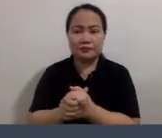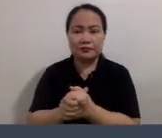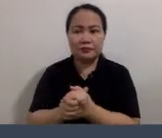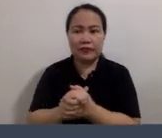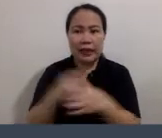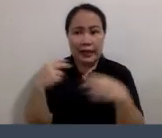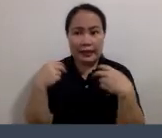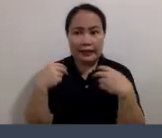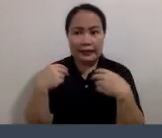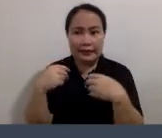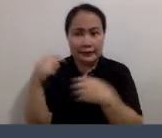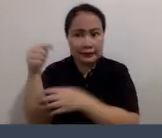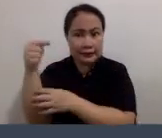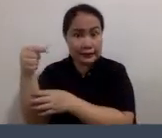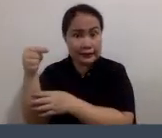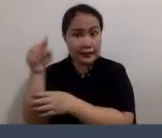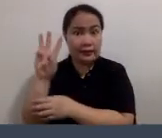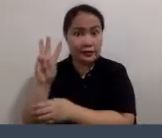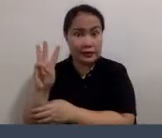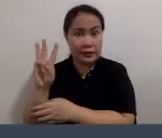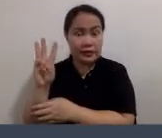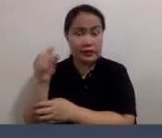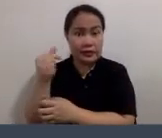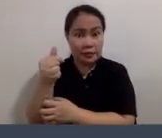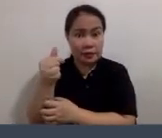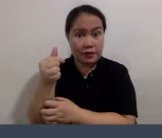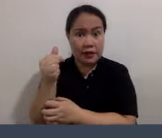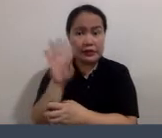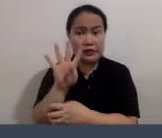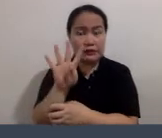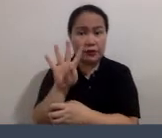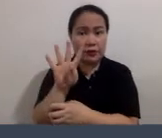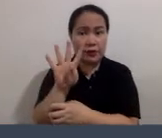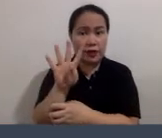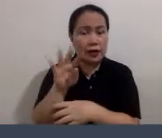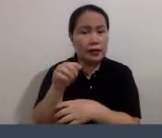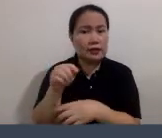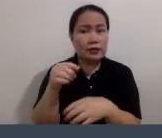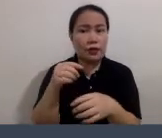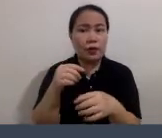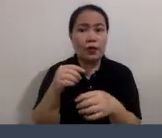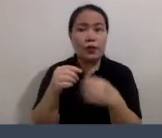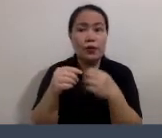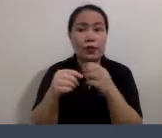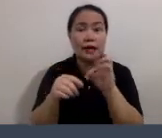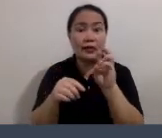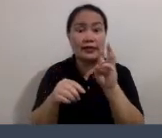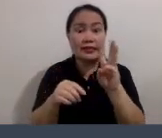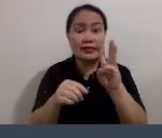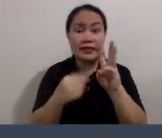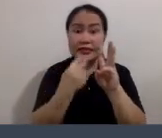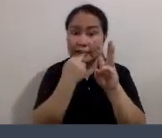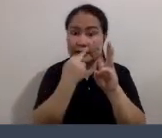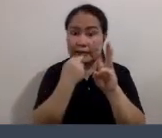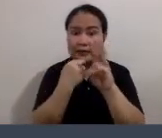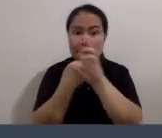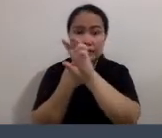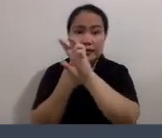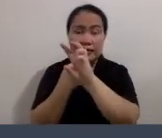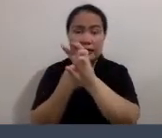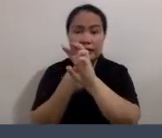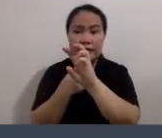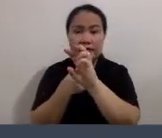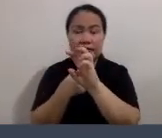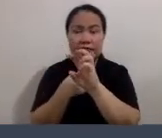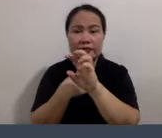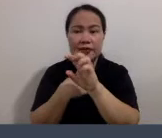So, I have here negative 6 plus 4. So, 6 na negative. So, we will use red